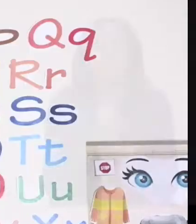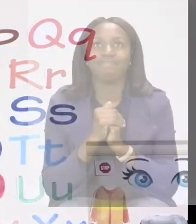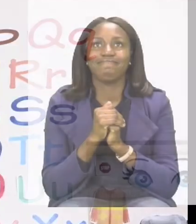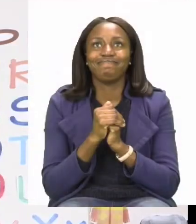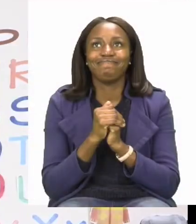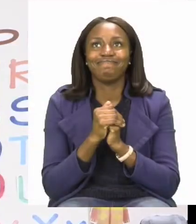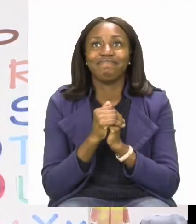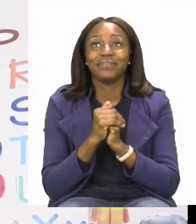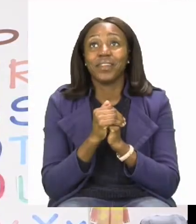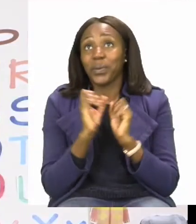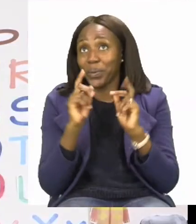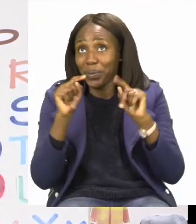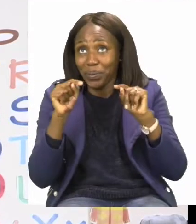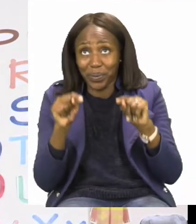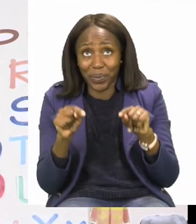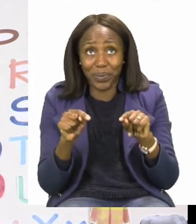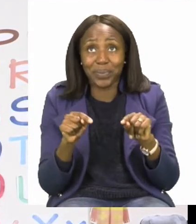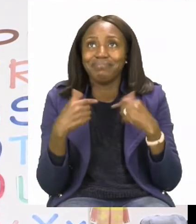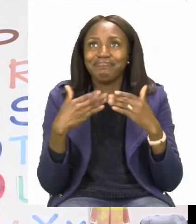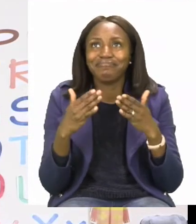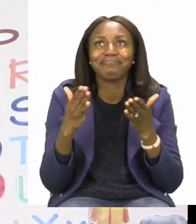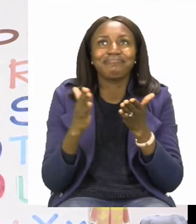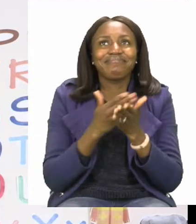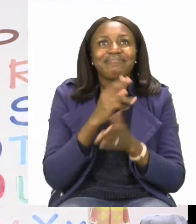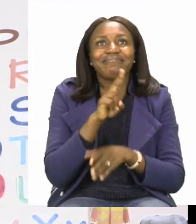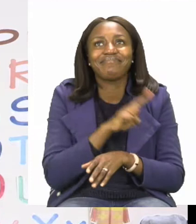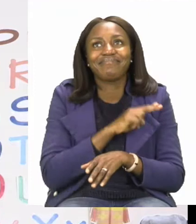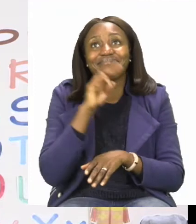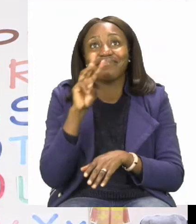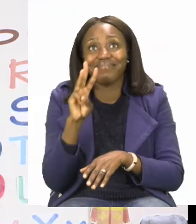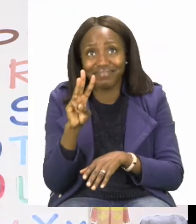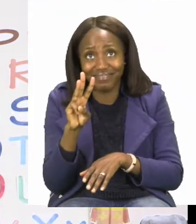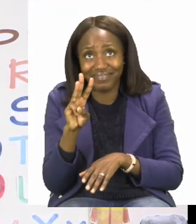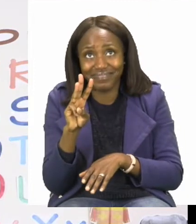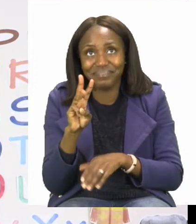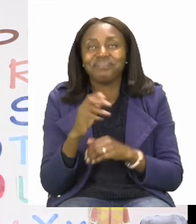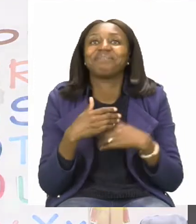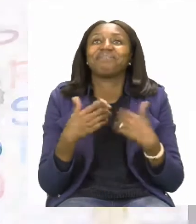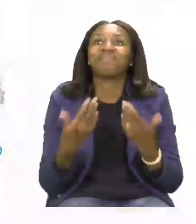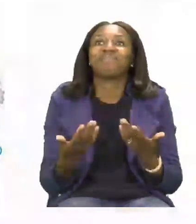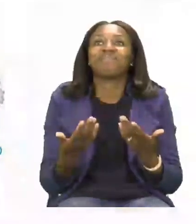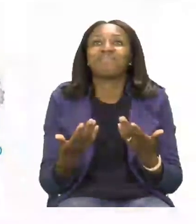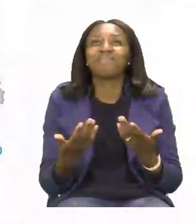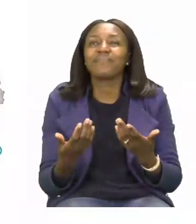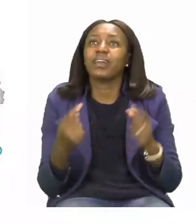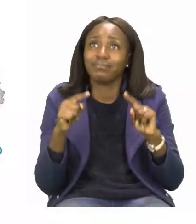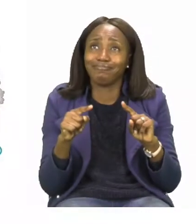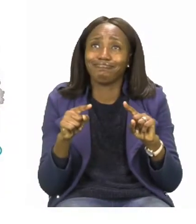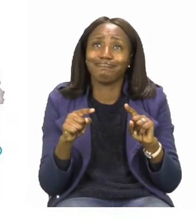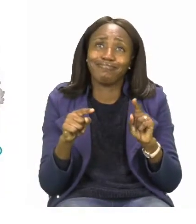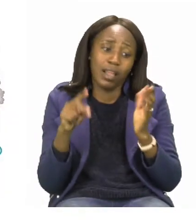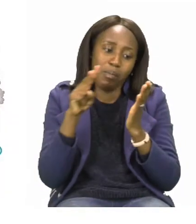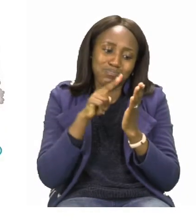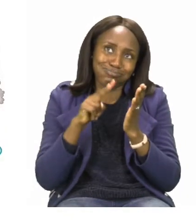lesson. Now, boys and girls, let us begin our lesson by going to page 23. On page 23, we are going